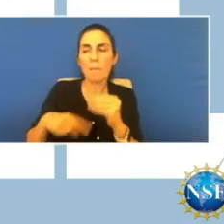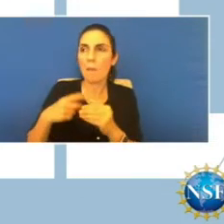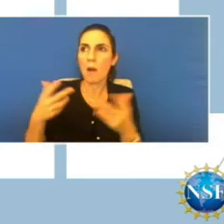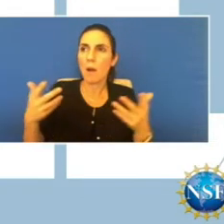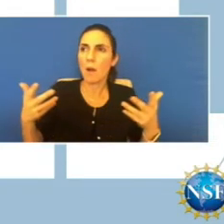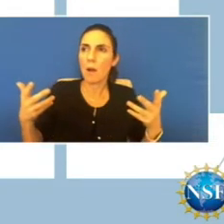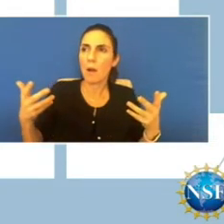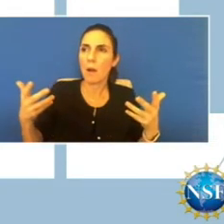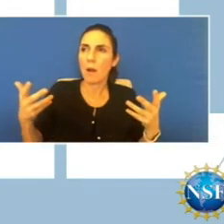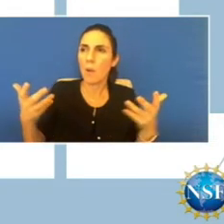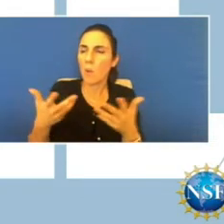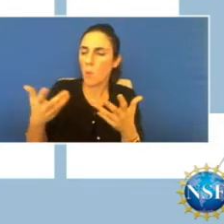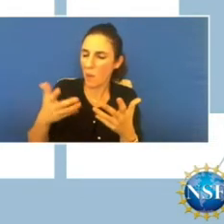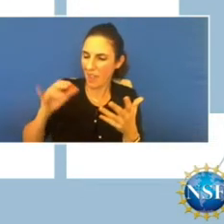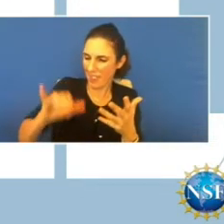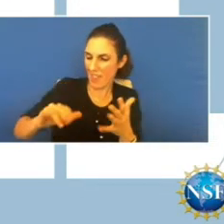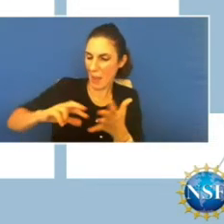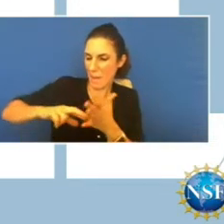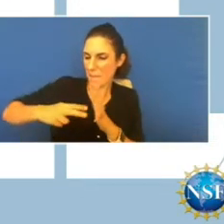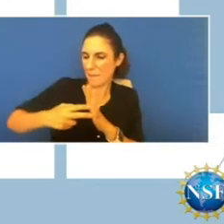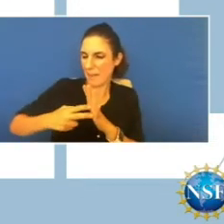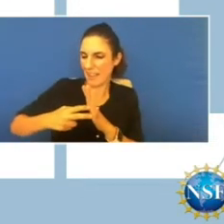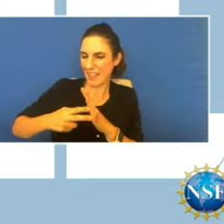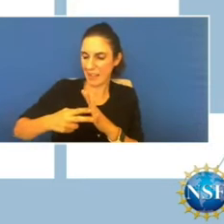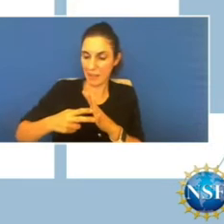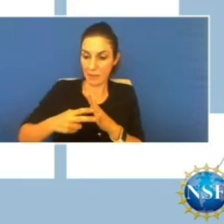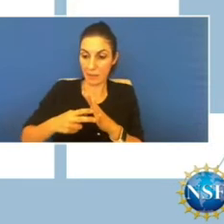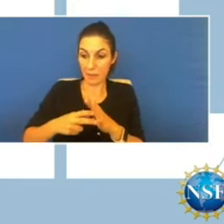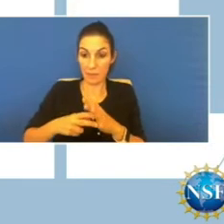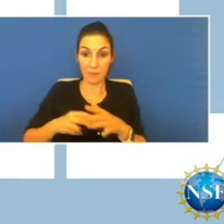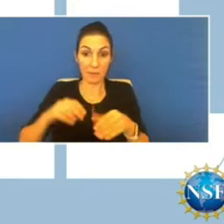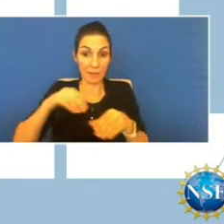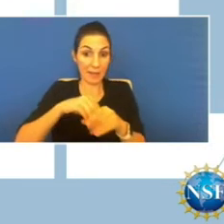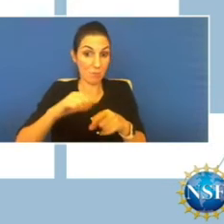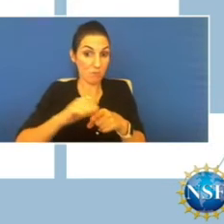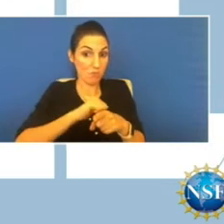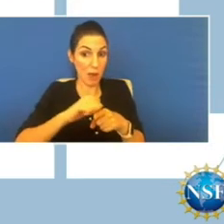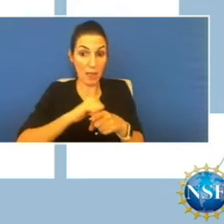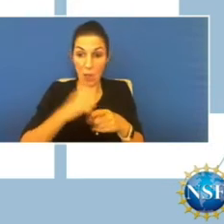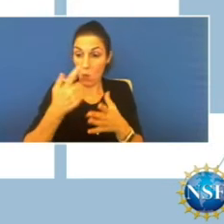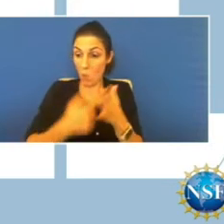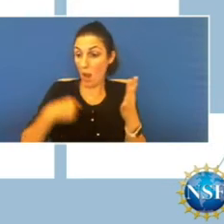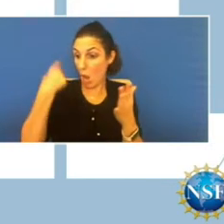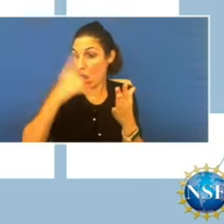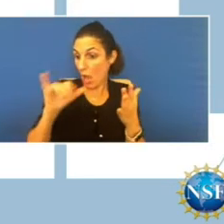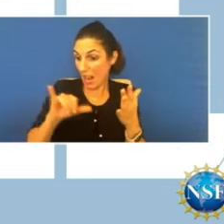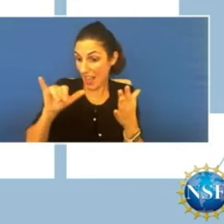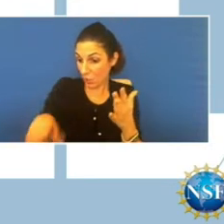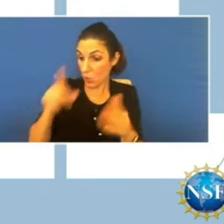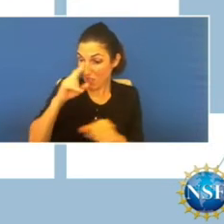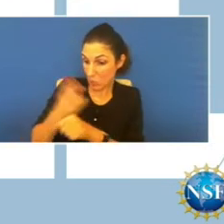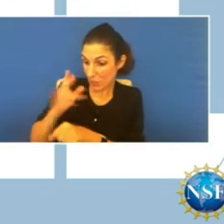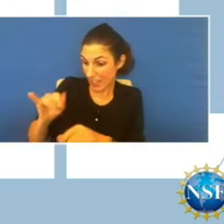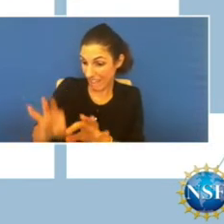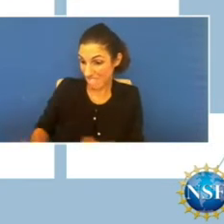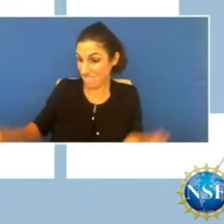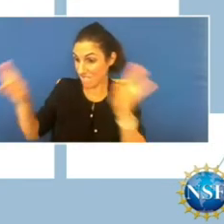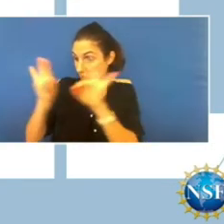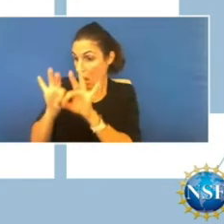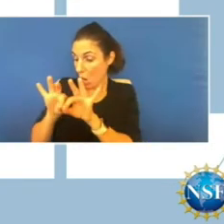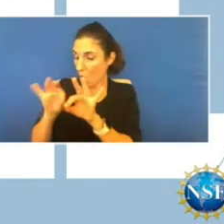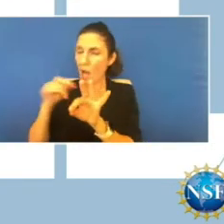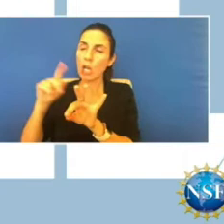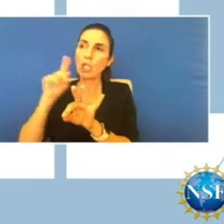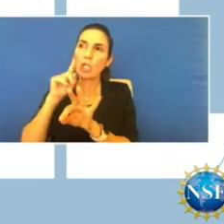in practice, and what it looks like for you to take these values? I heard the word love, I think